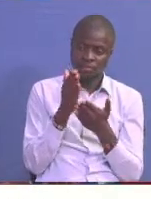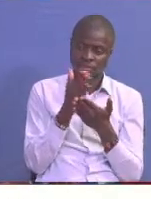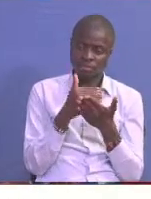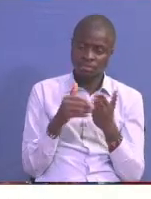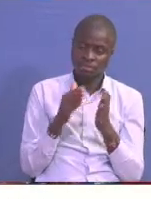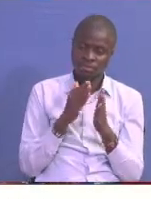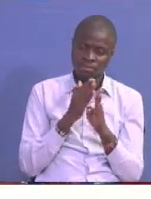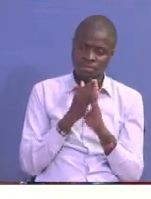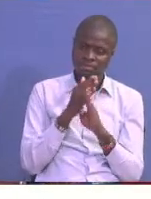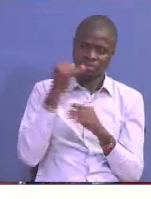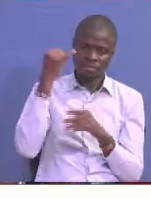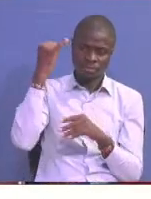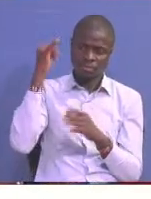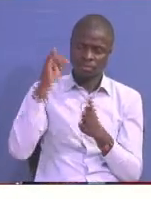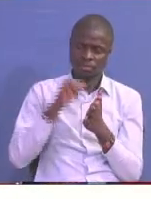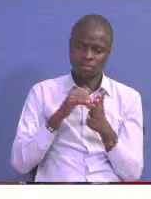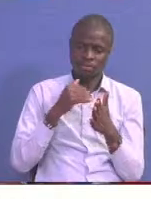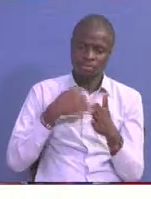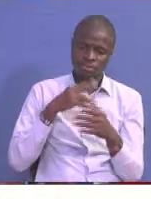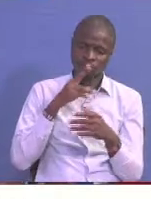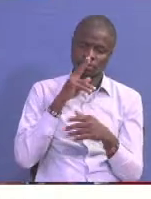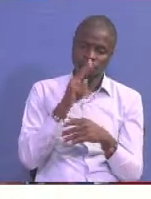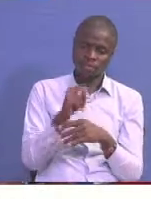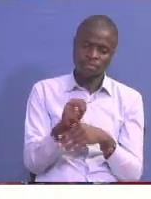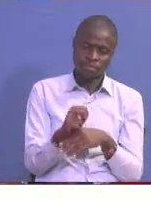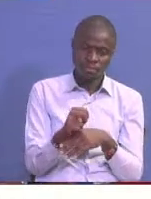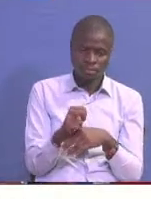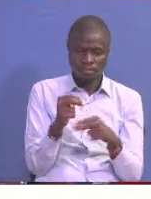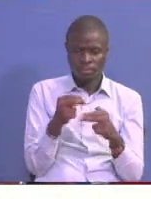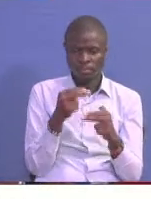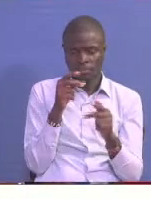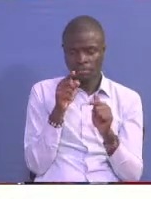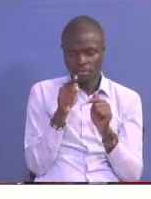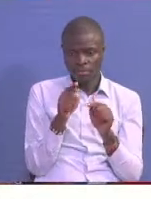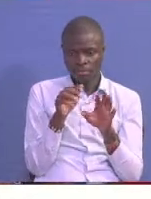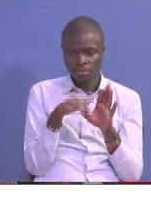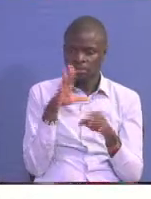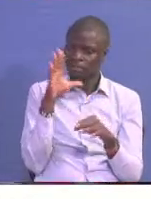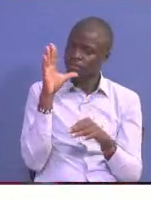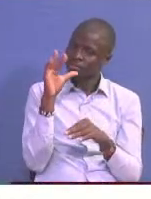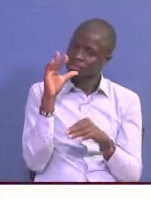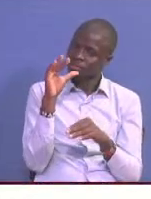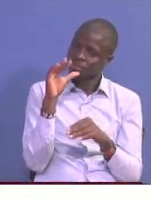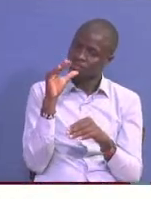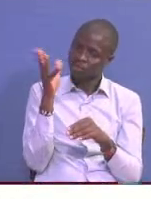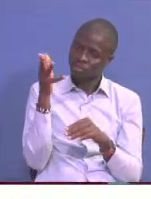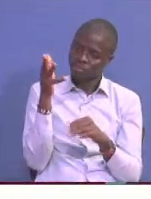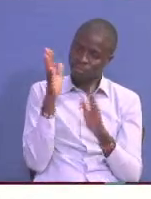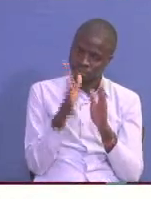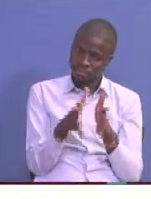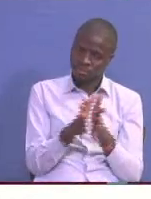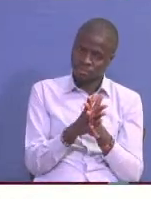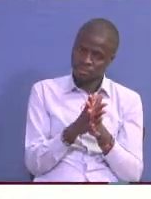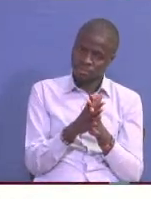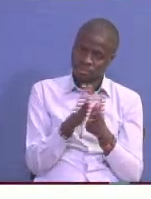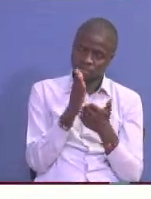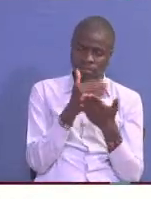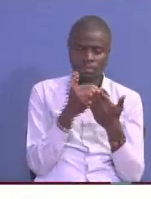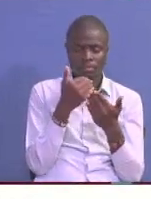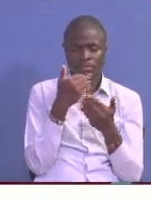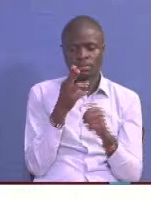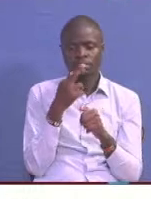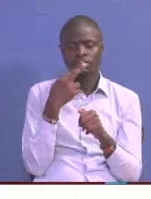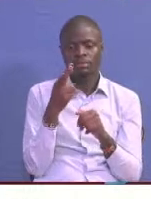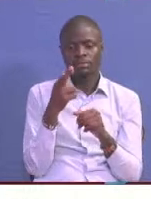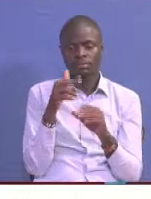key issues that have been highlighted in the speech, in the lecture. Some of them are